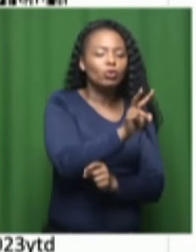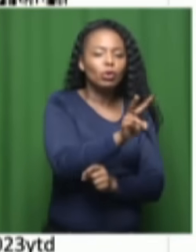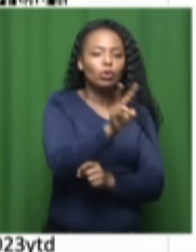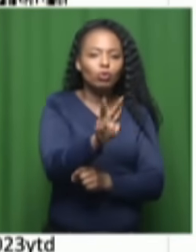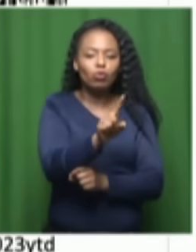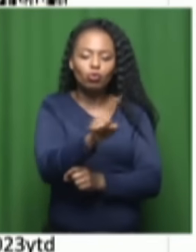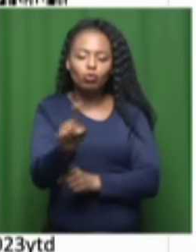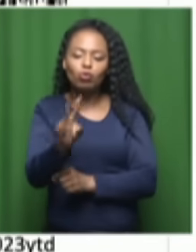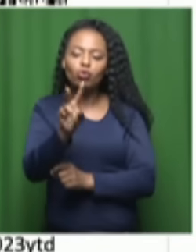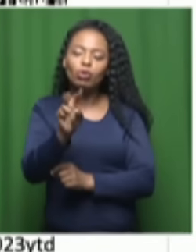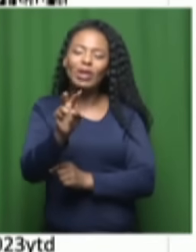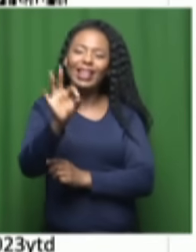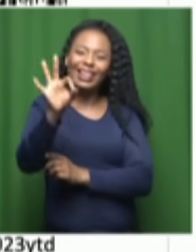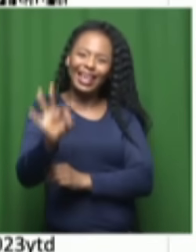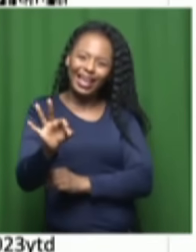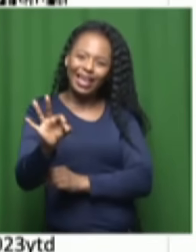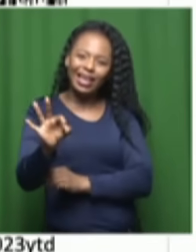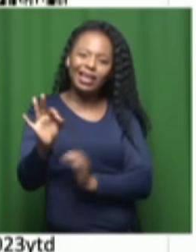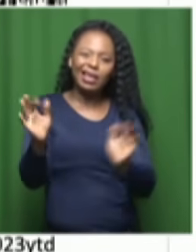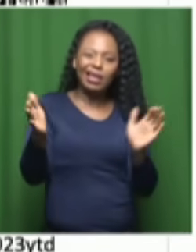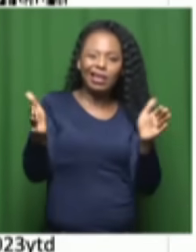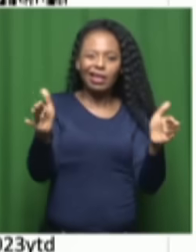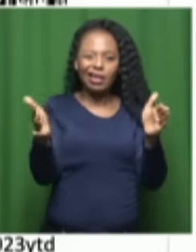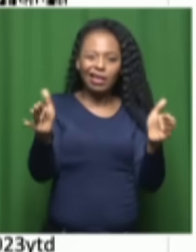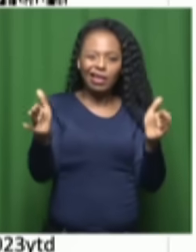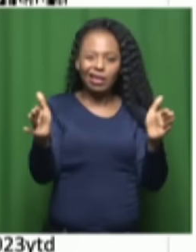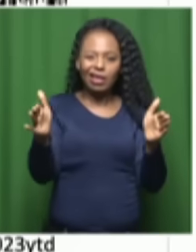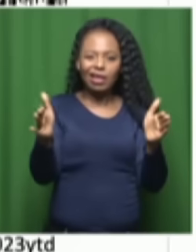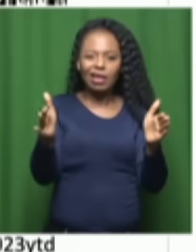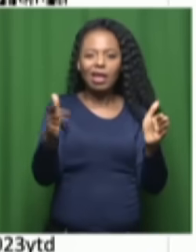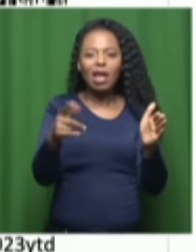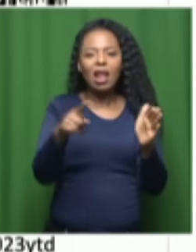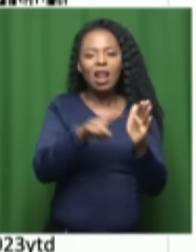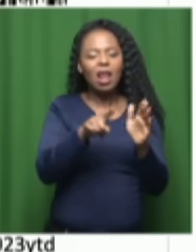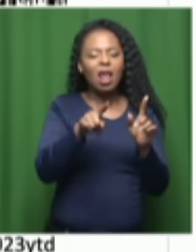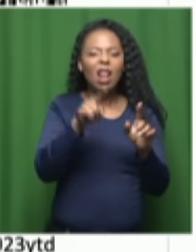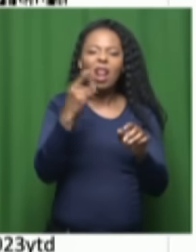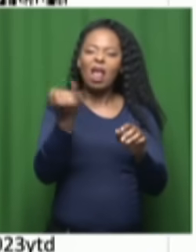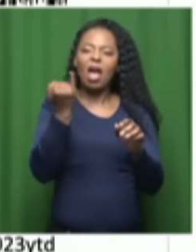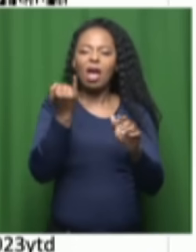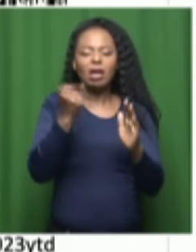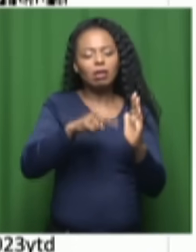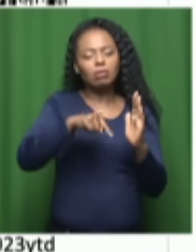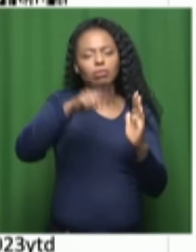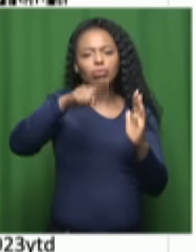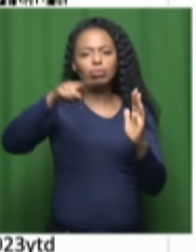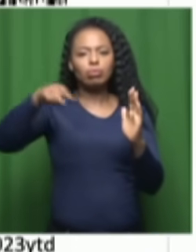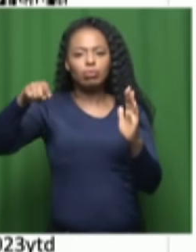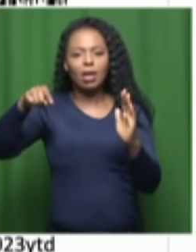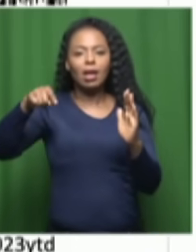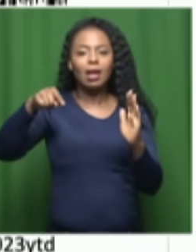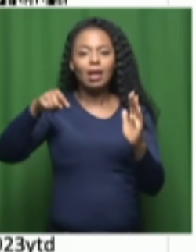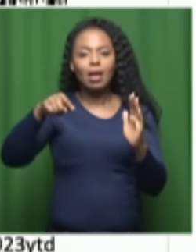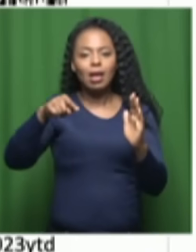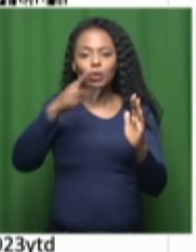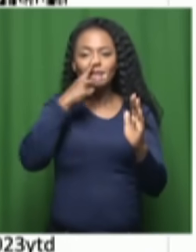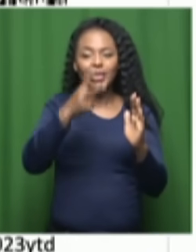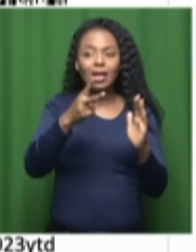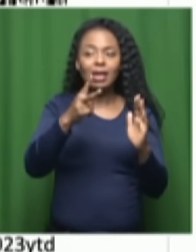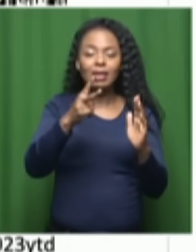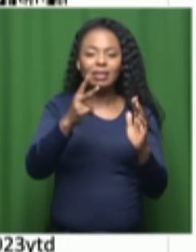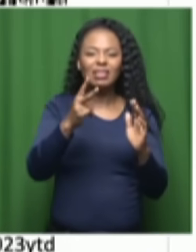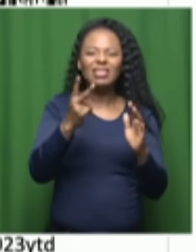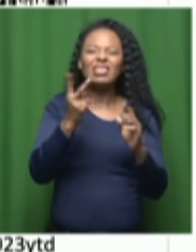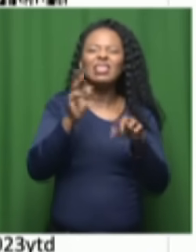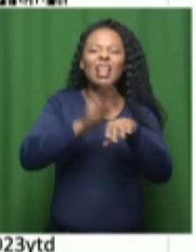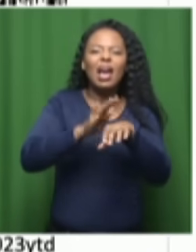date. So it looks a bit like a hairy caterpillar. I apologize for that. See if you can spot where lockdown was for COVID.